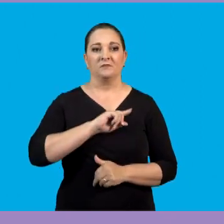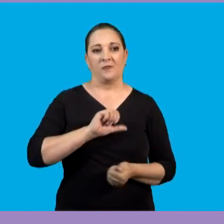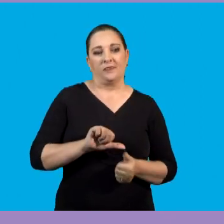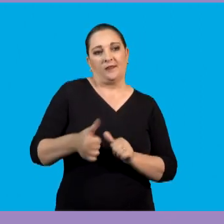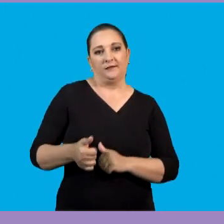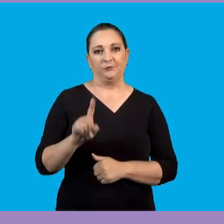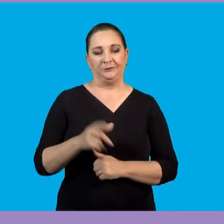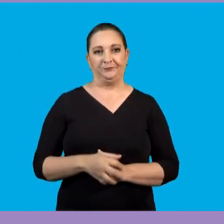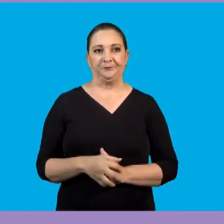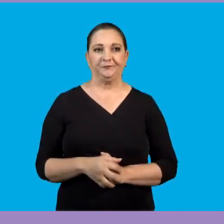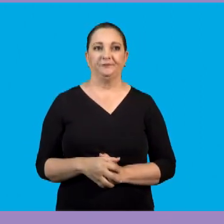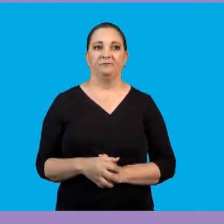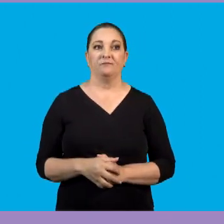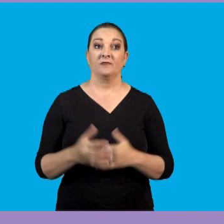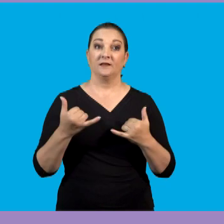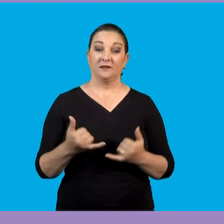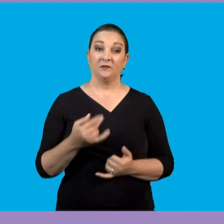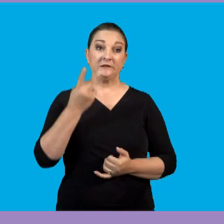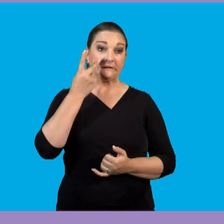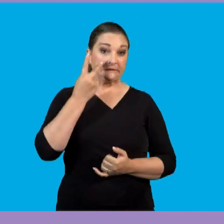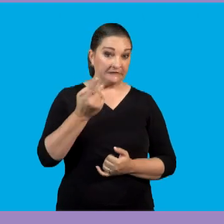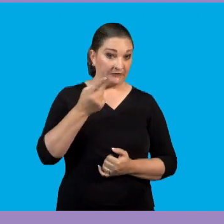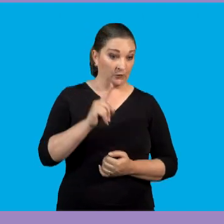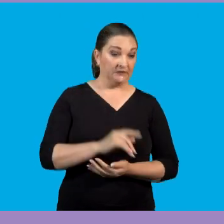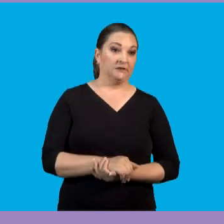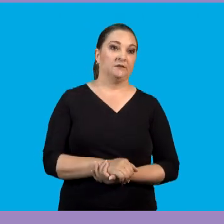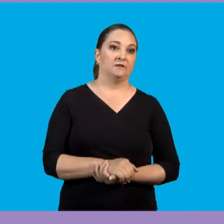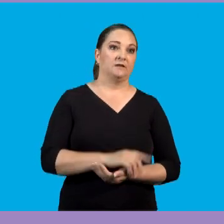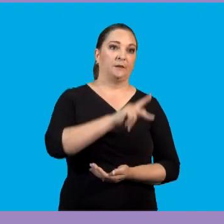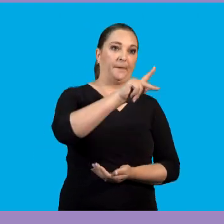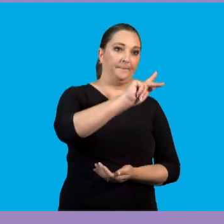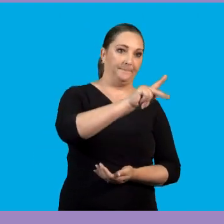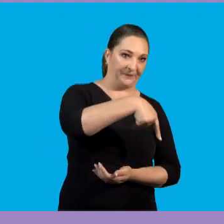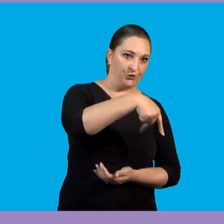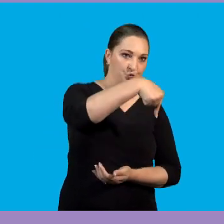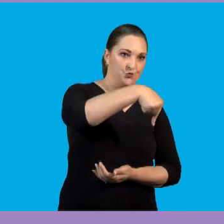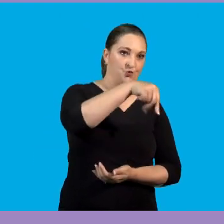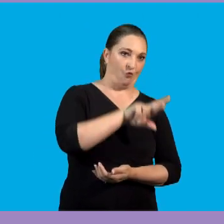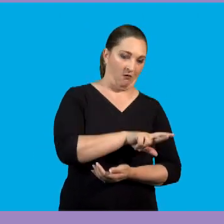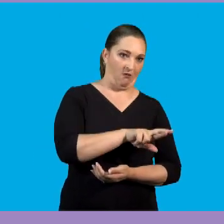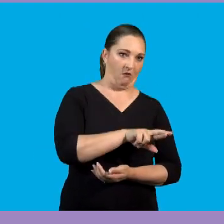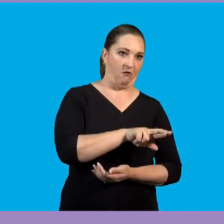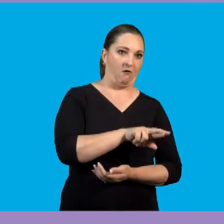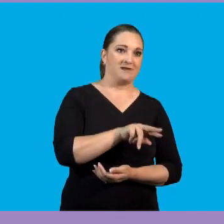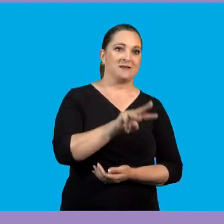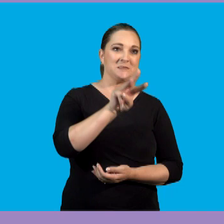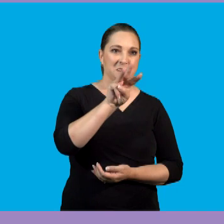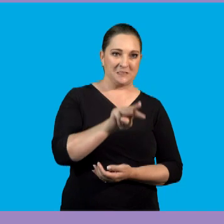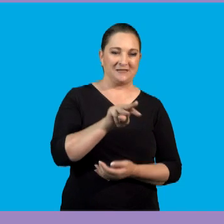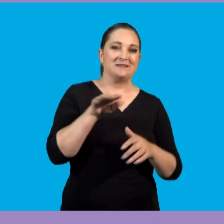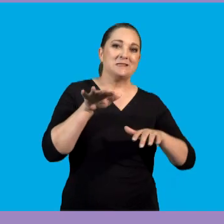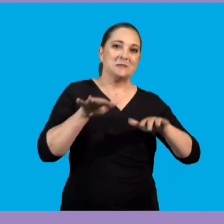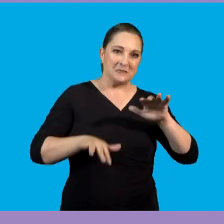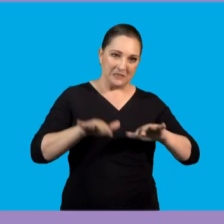to the next one. So here we also need to determine if triangle PQR is similar